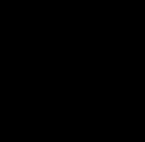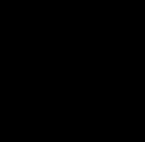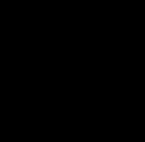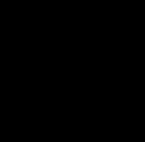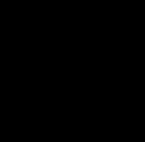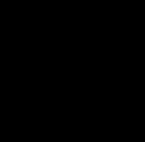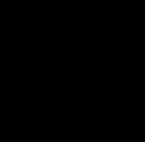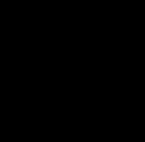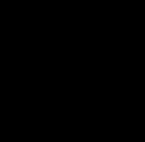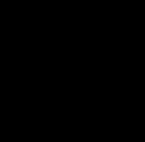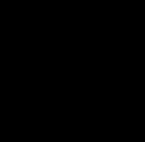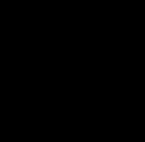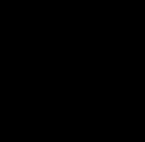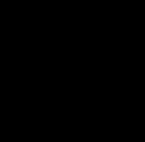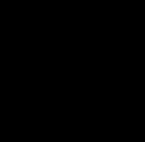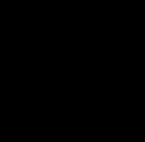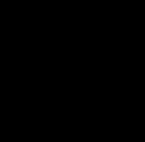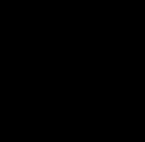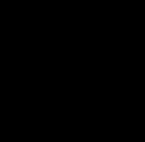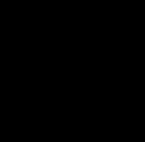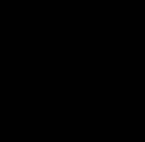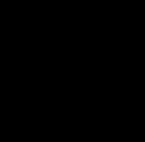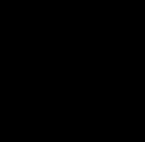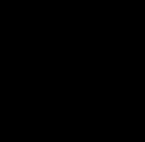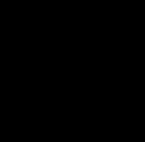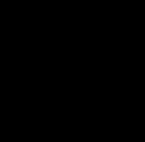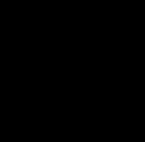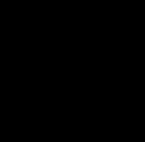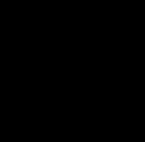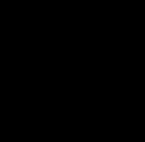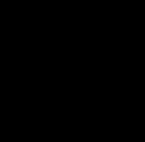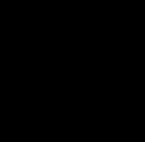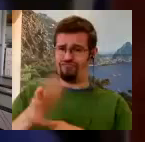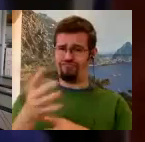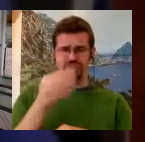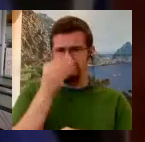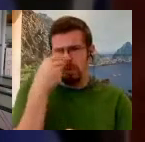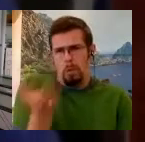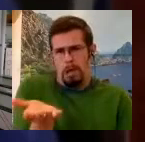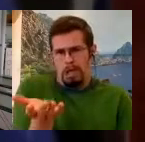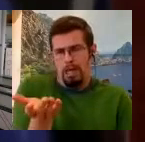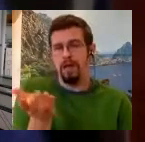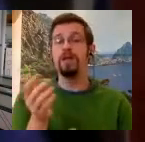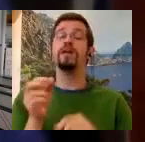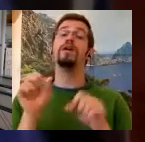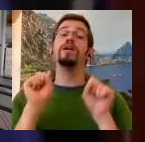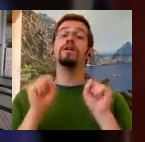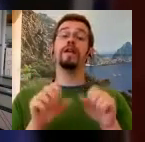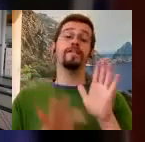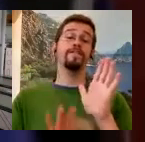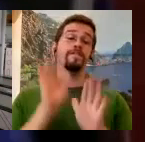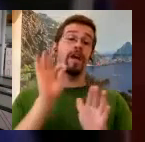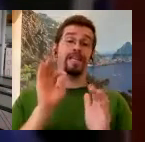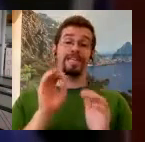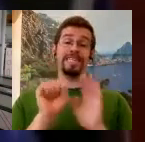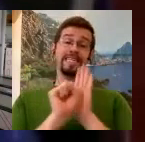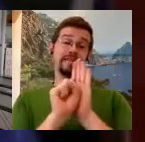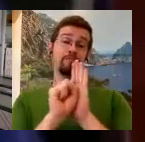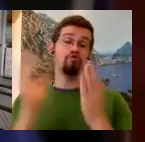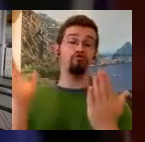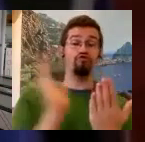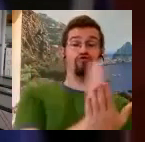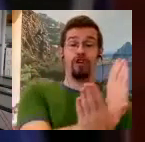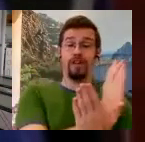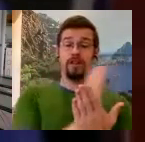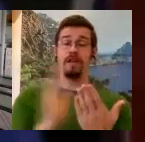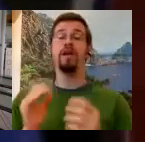don't care about what rotation it has or what palm facing. You can find entire symbol ranges. Say if you